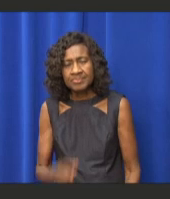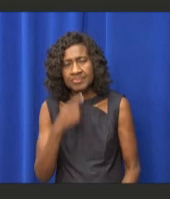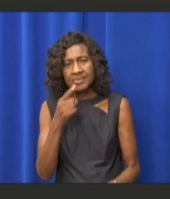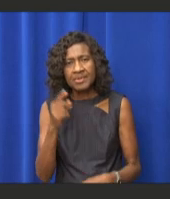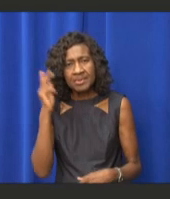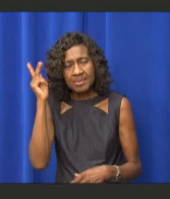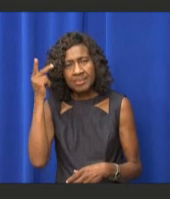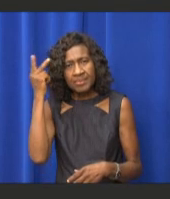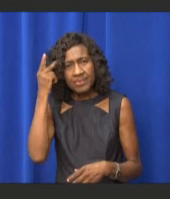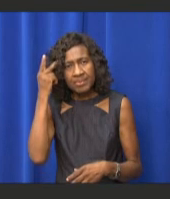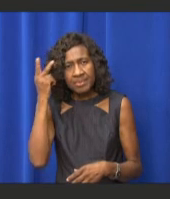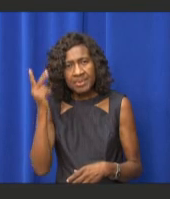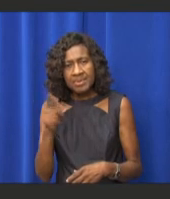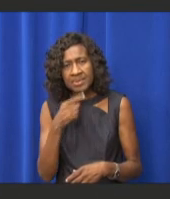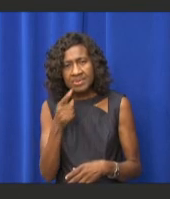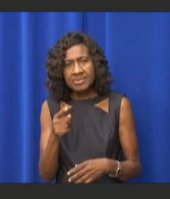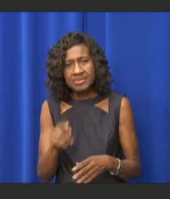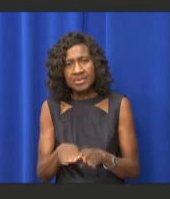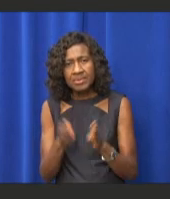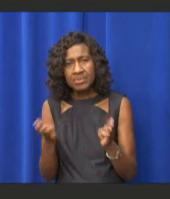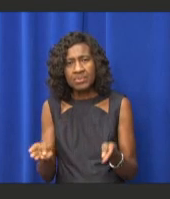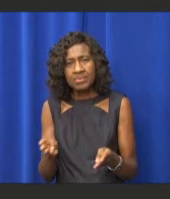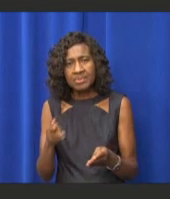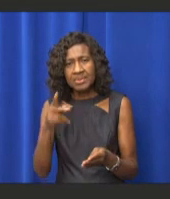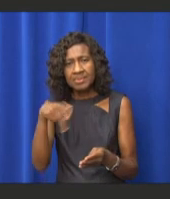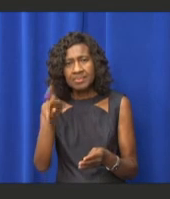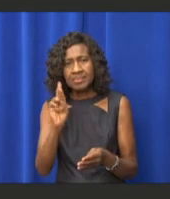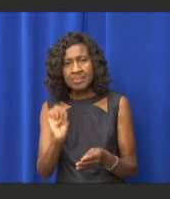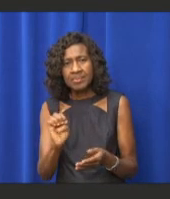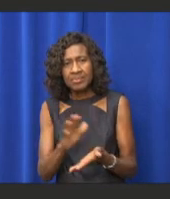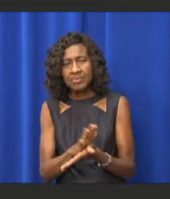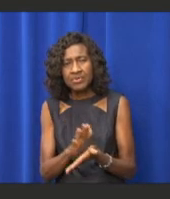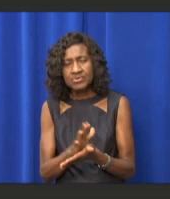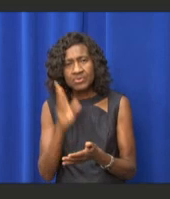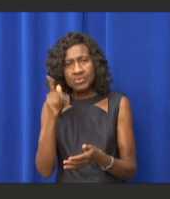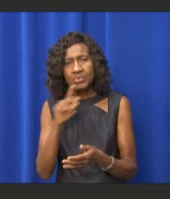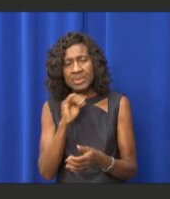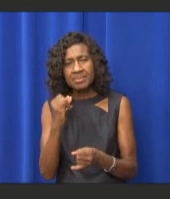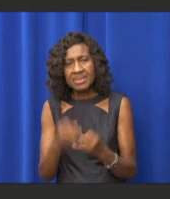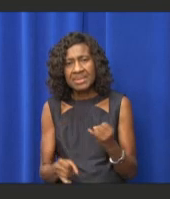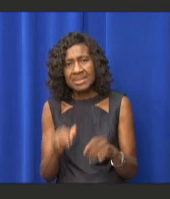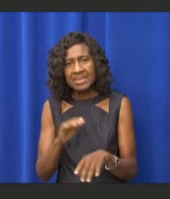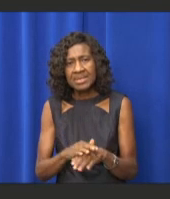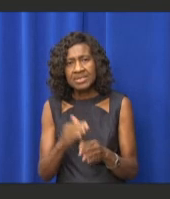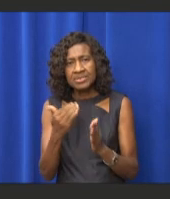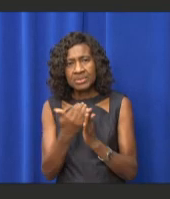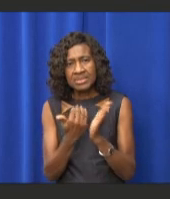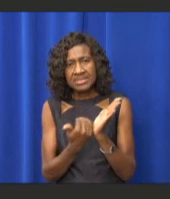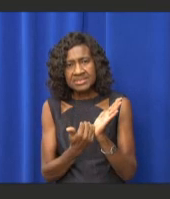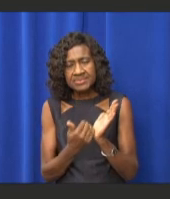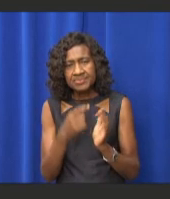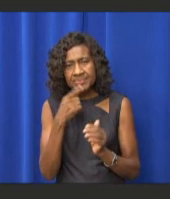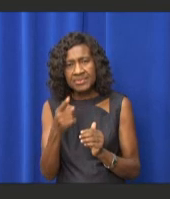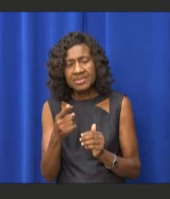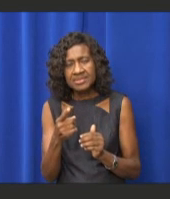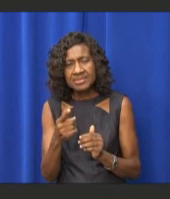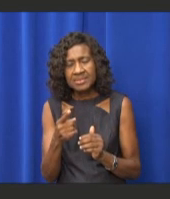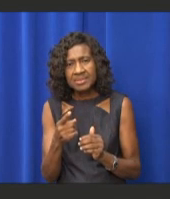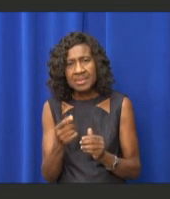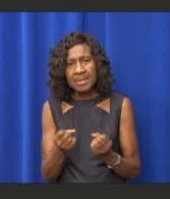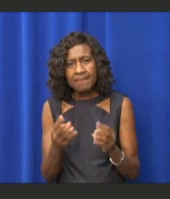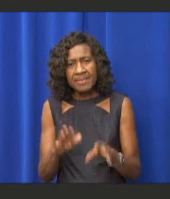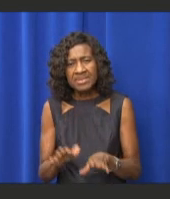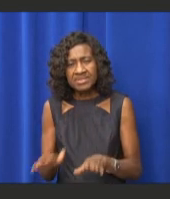ago that opening preschools will be the last on the list. We got a question from a listener saying the majority of children who attend preschools are